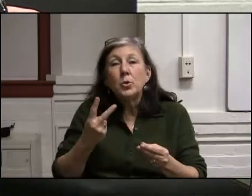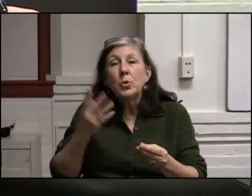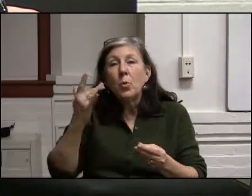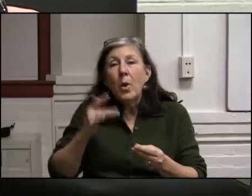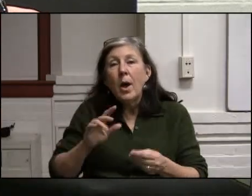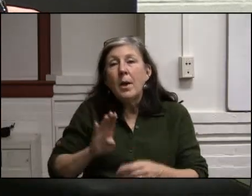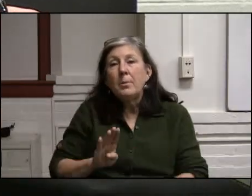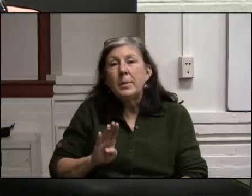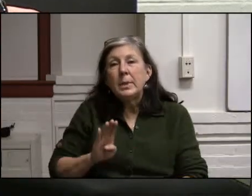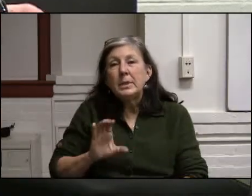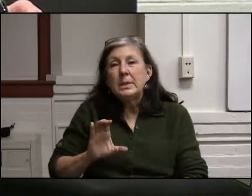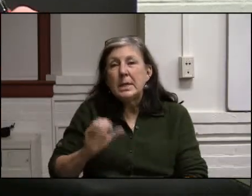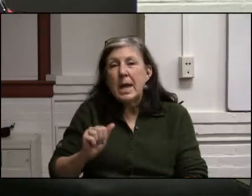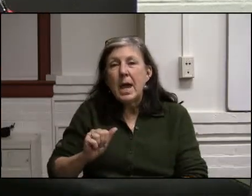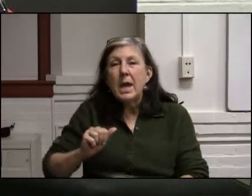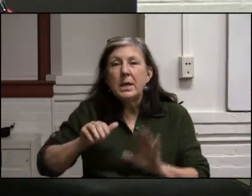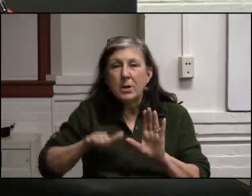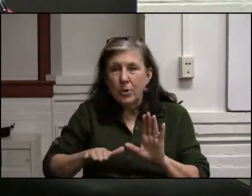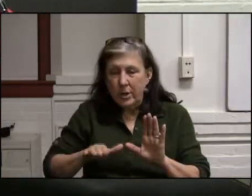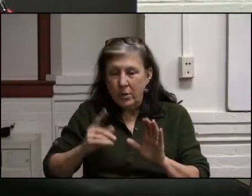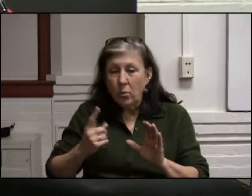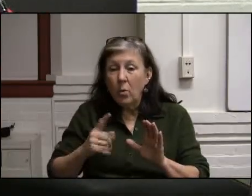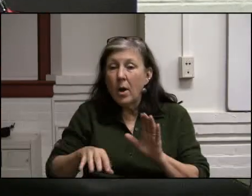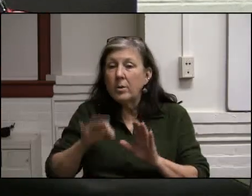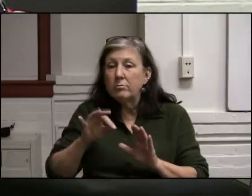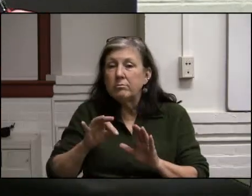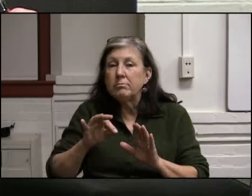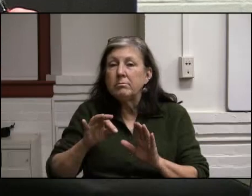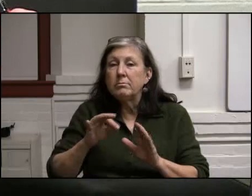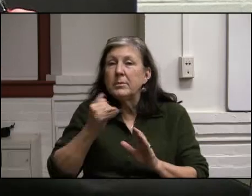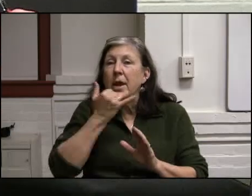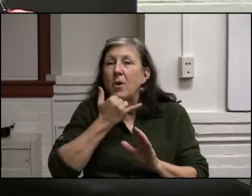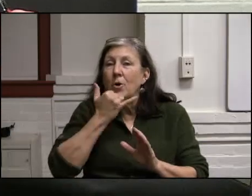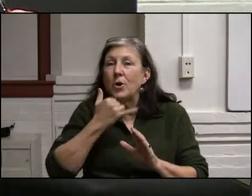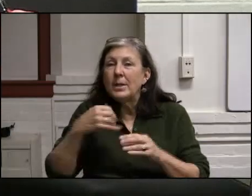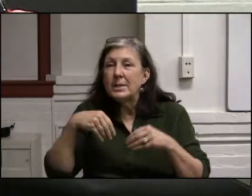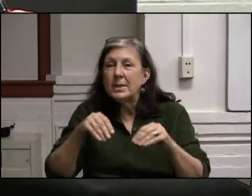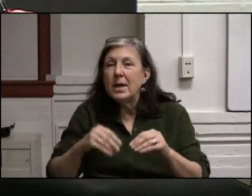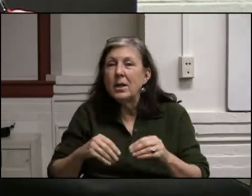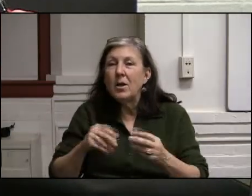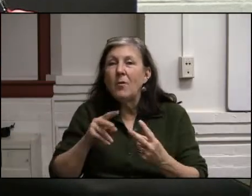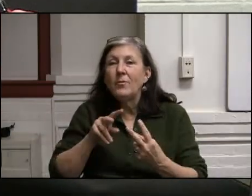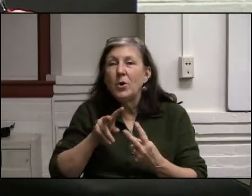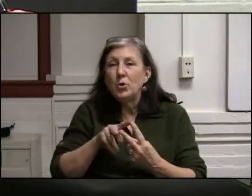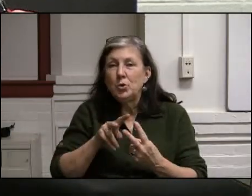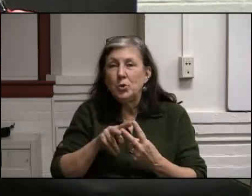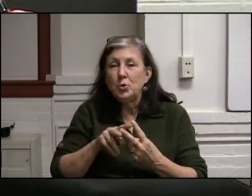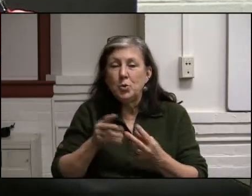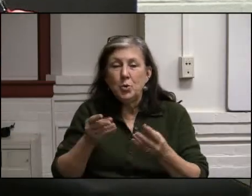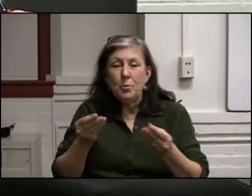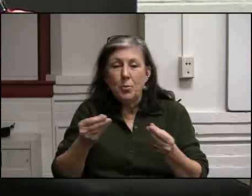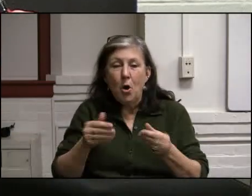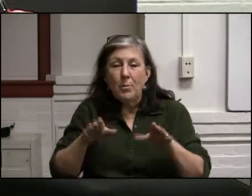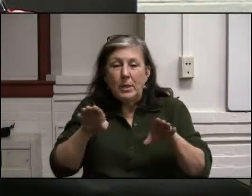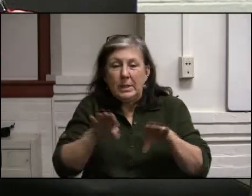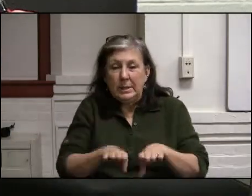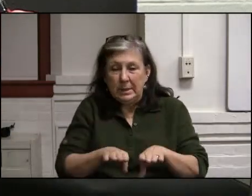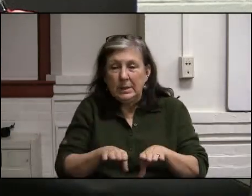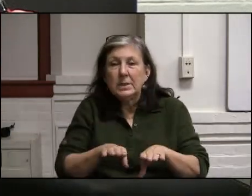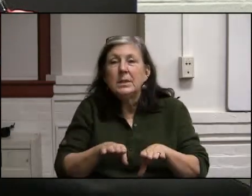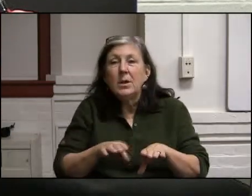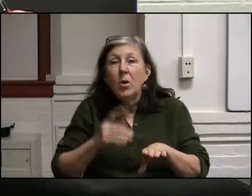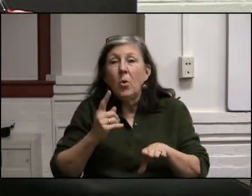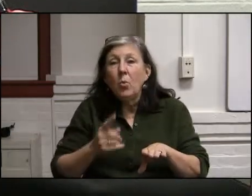BCA hearings. 1 corrected an error in the sale of 2 contiguous parcels. 1 was